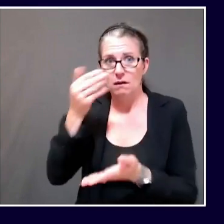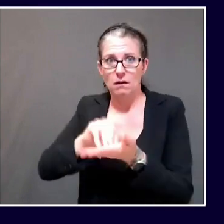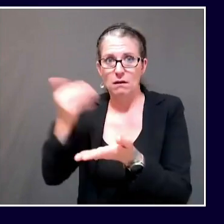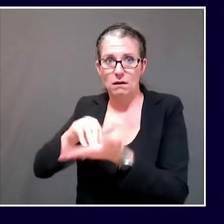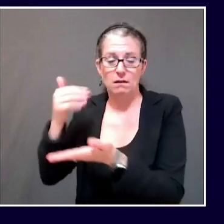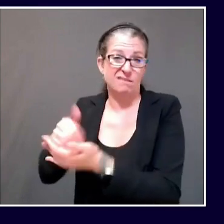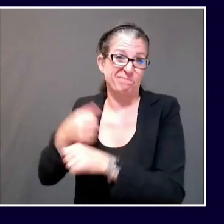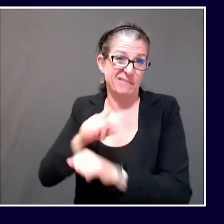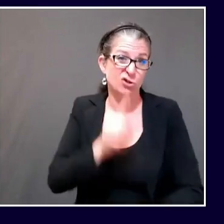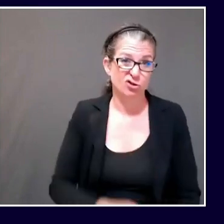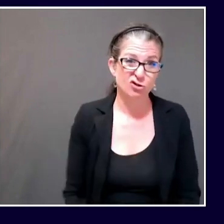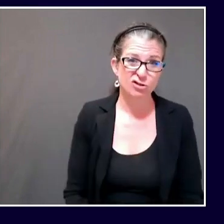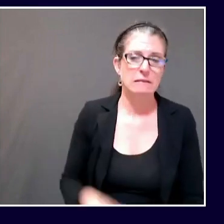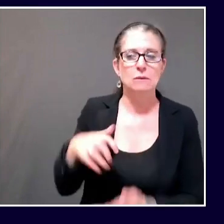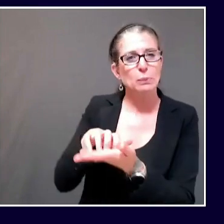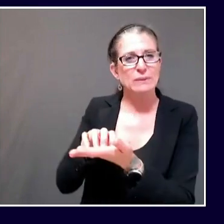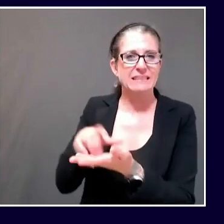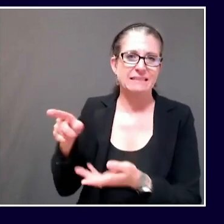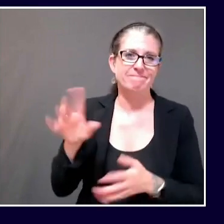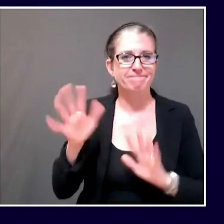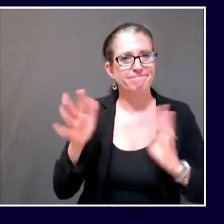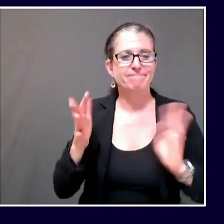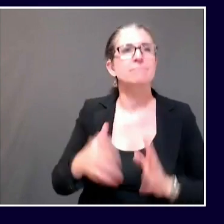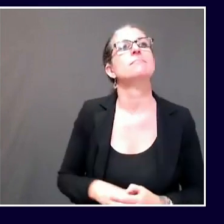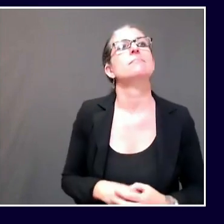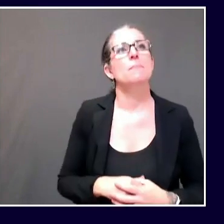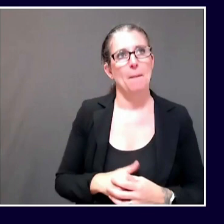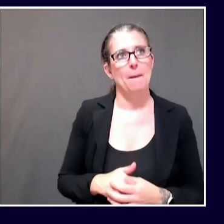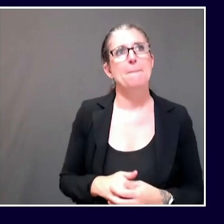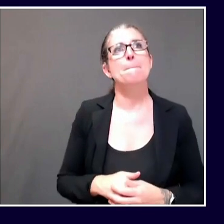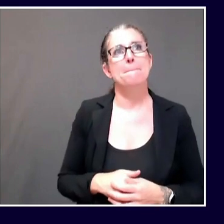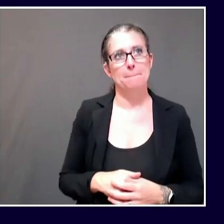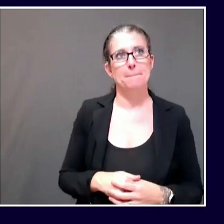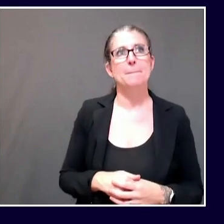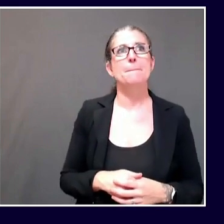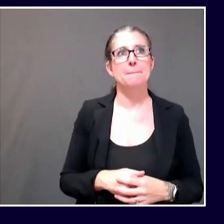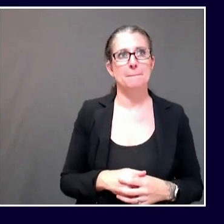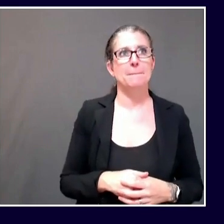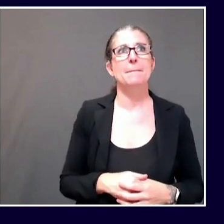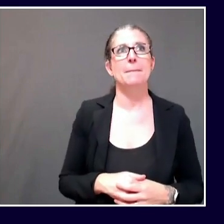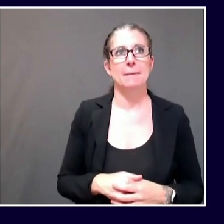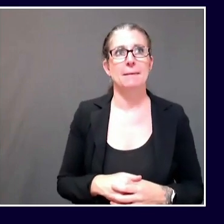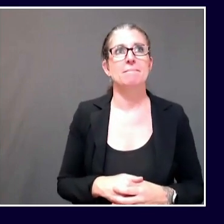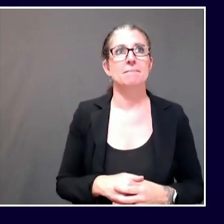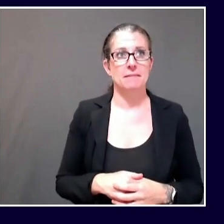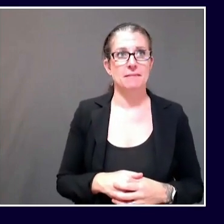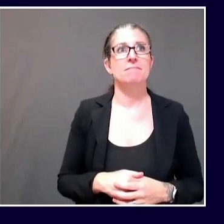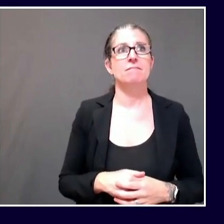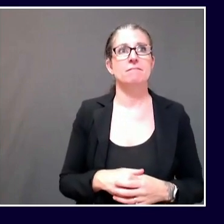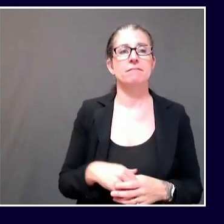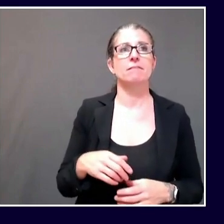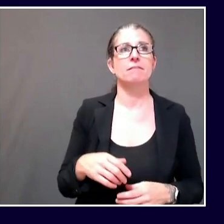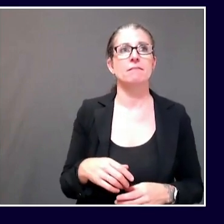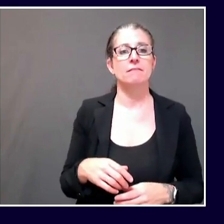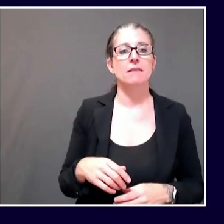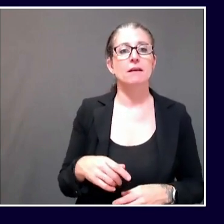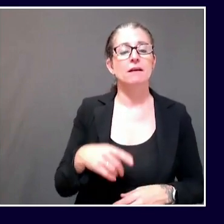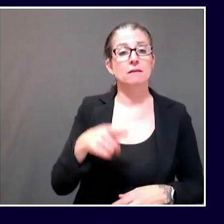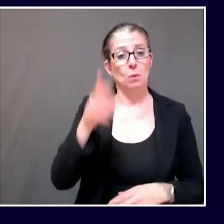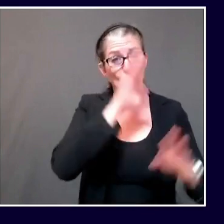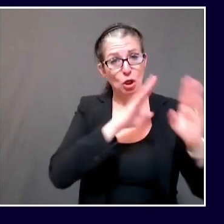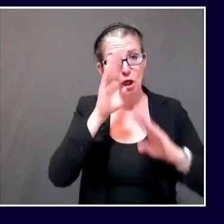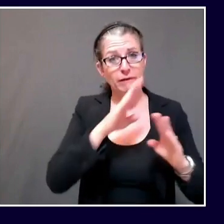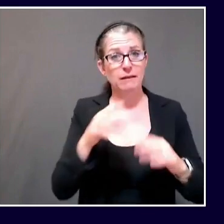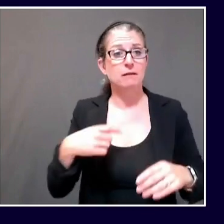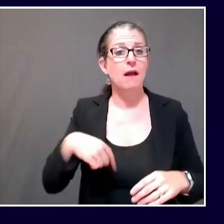of testing strategies. We don't think that they will replace one another, but they'll rather help us get a better picture of what's going on.